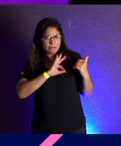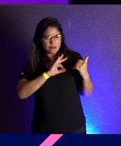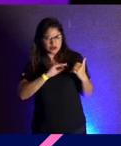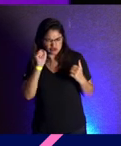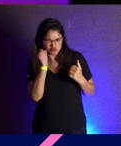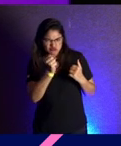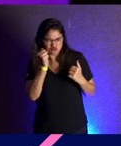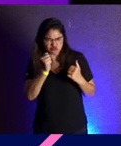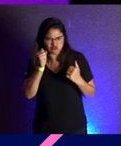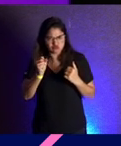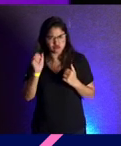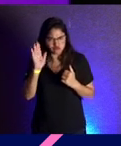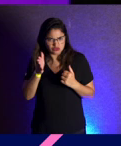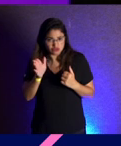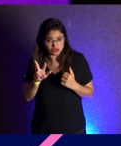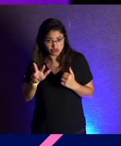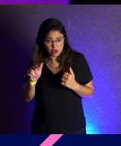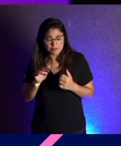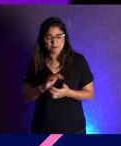that the police did not take